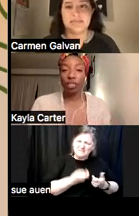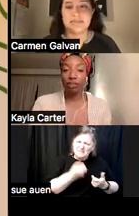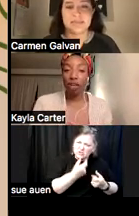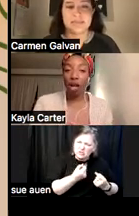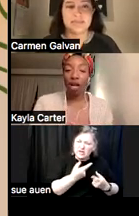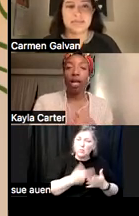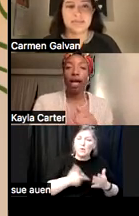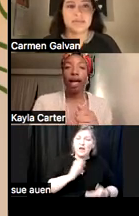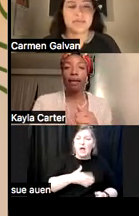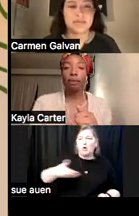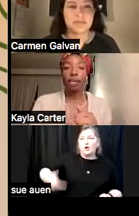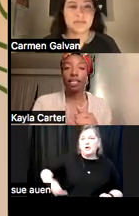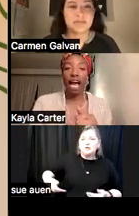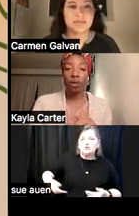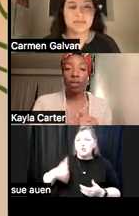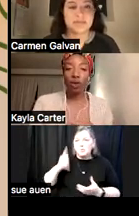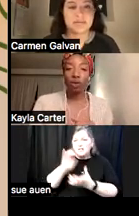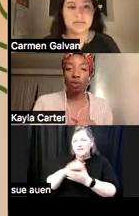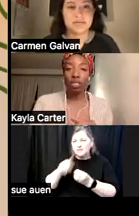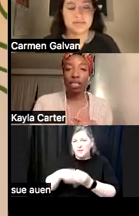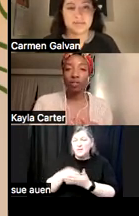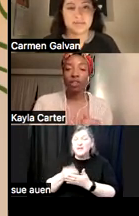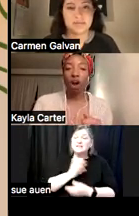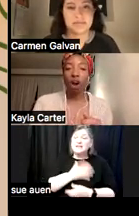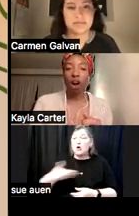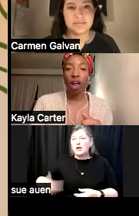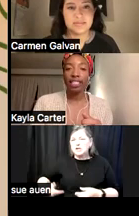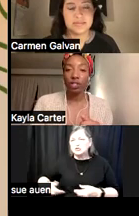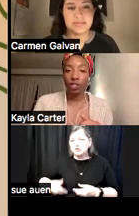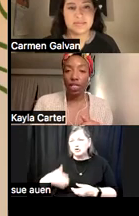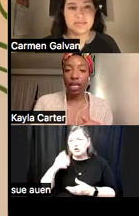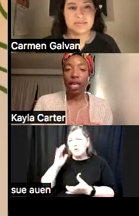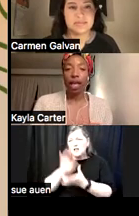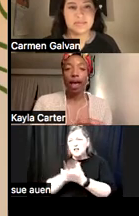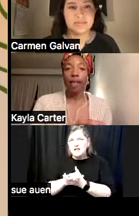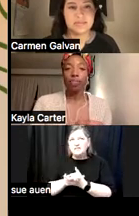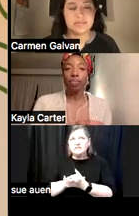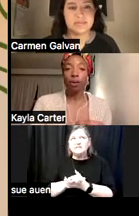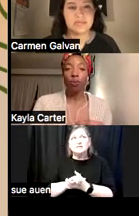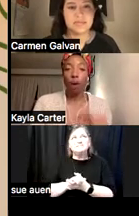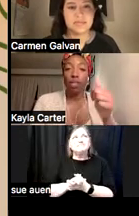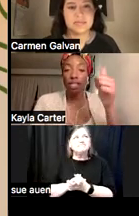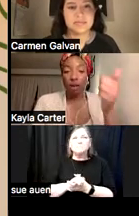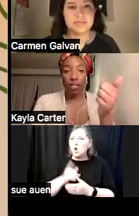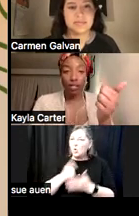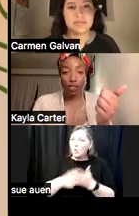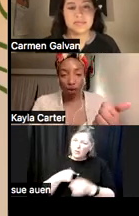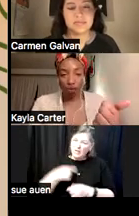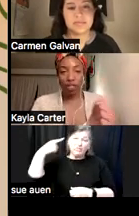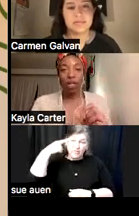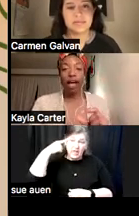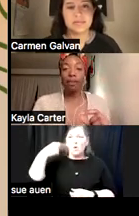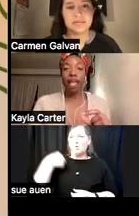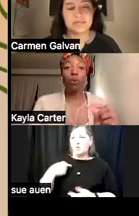internal beliefs are, because our internal beliefs are essentially what we think that we